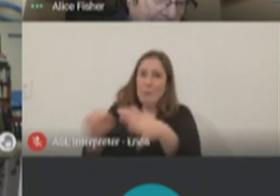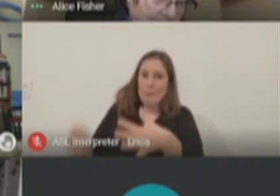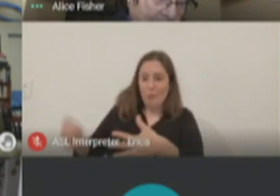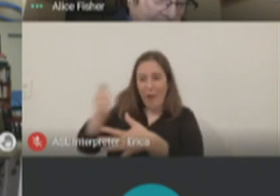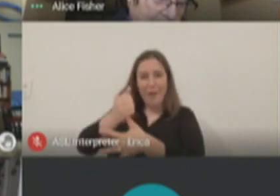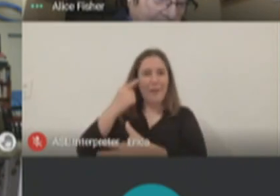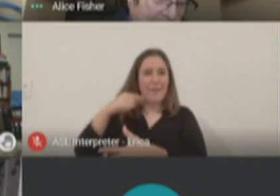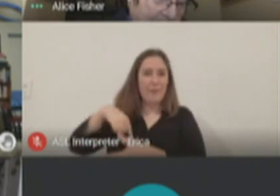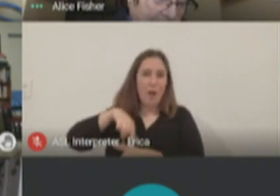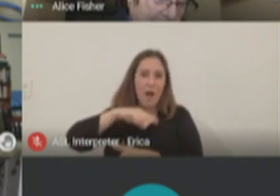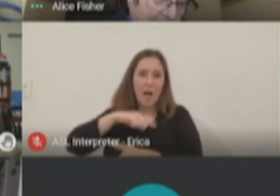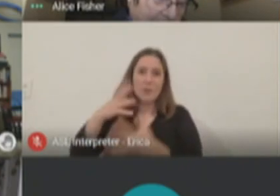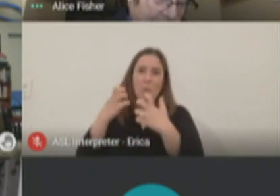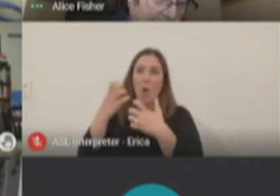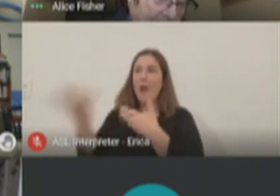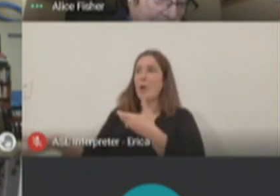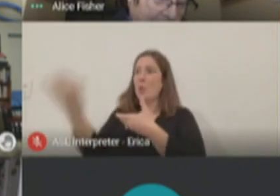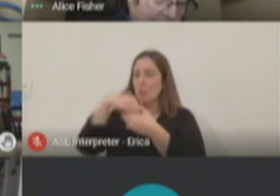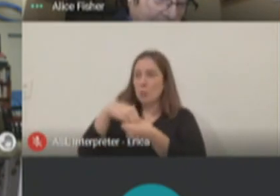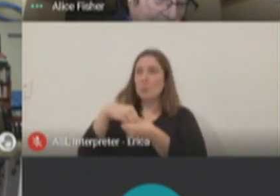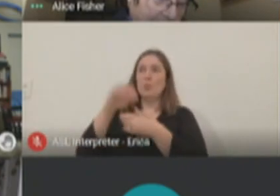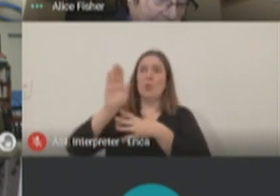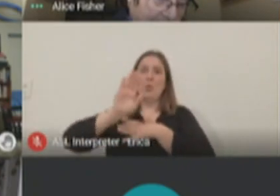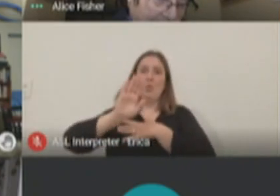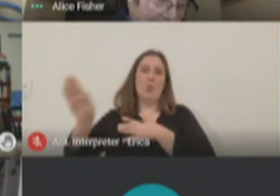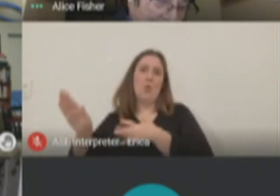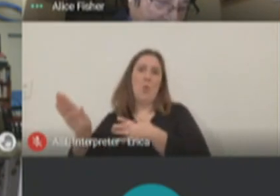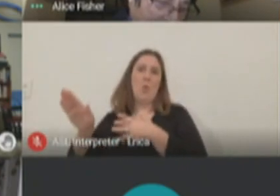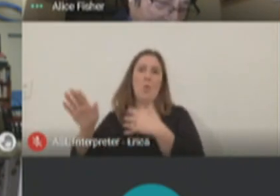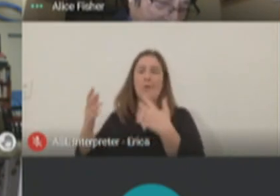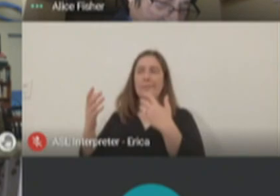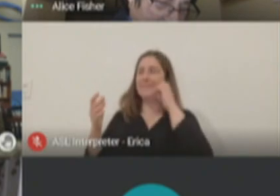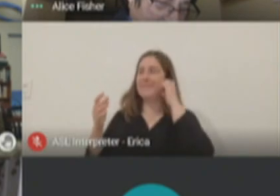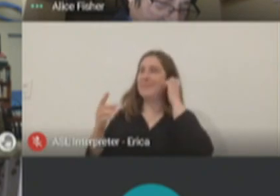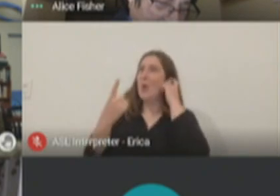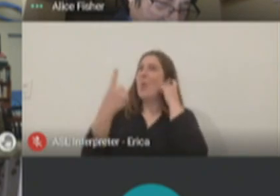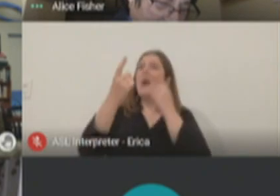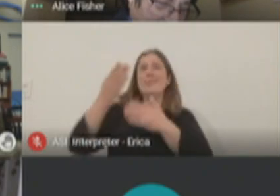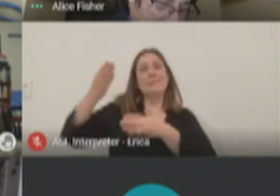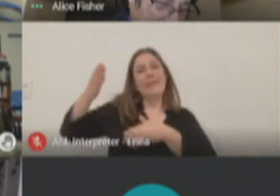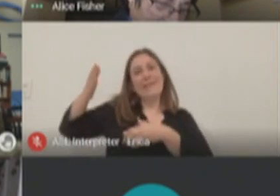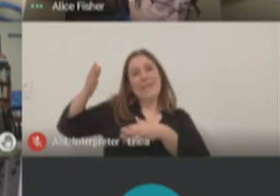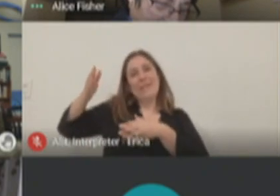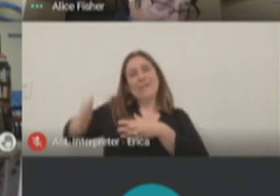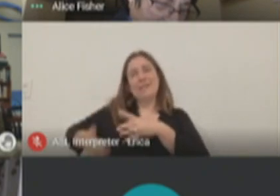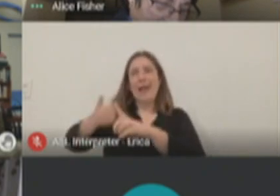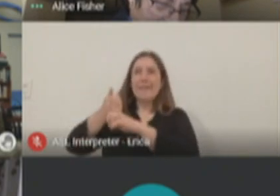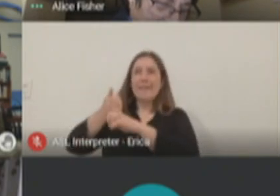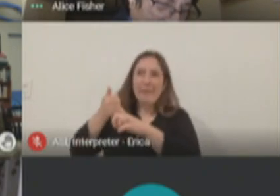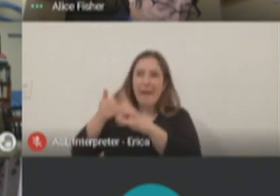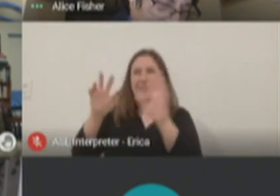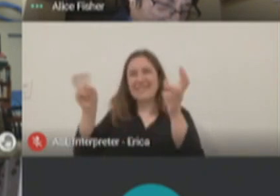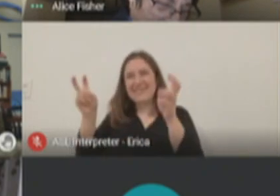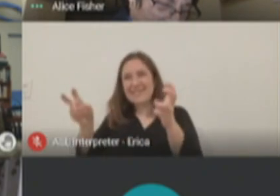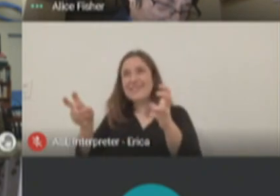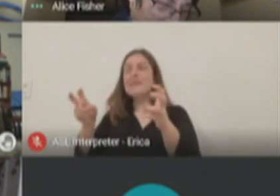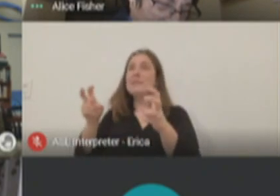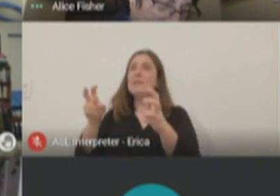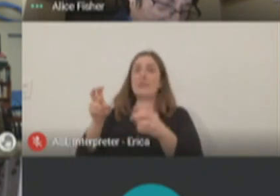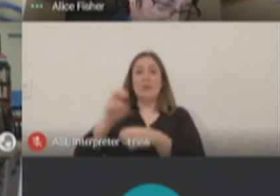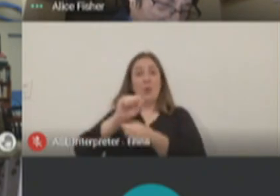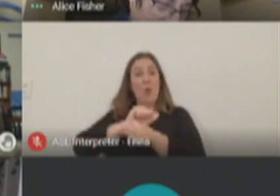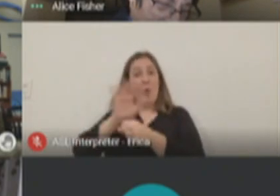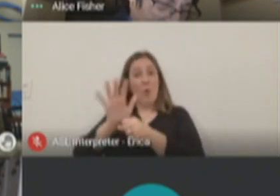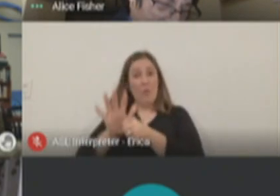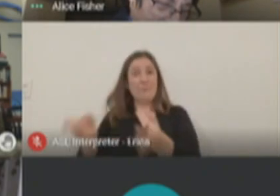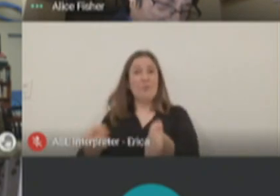really inclusive. I mean, one of the side effects, I guess, of COVID, of the pandemic, is we've gone on Zoom, and we've actually seen a